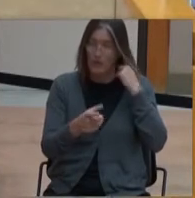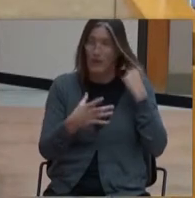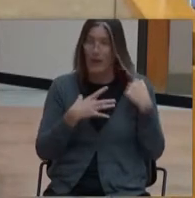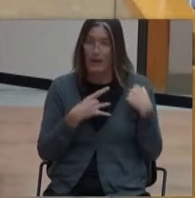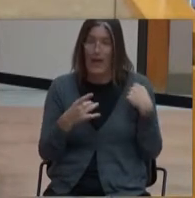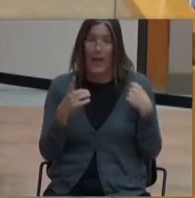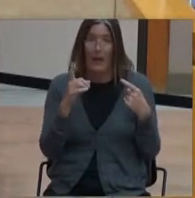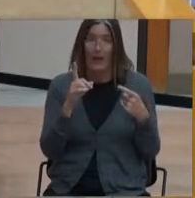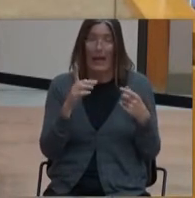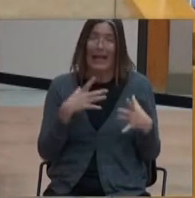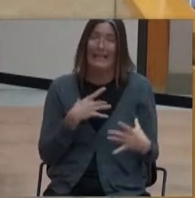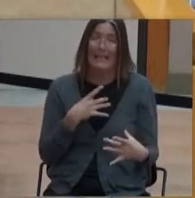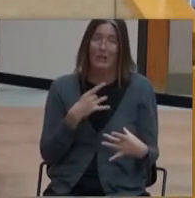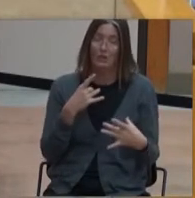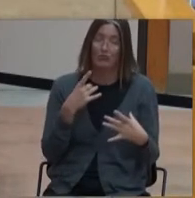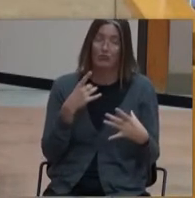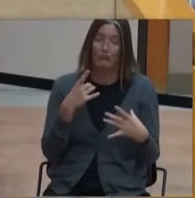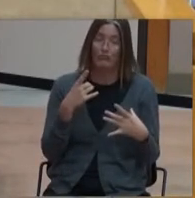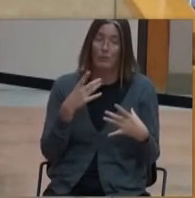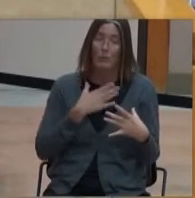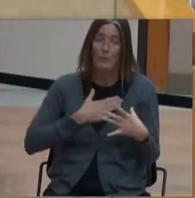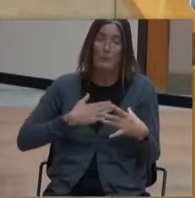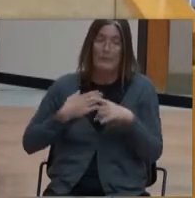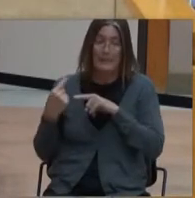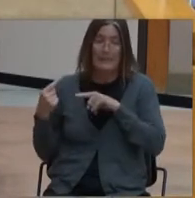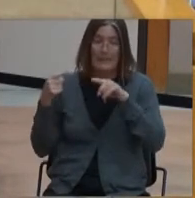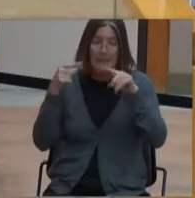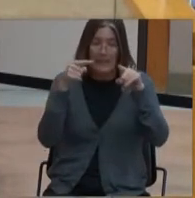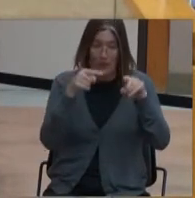I'd like to formally invite you to attend the